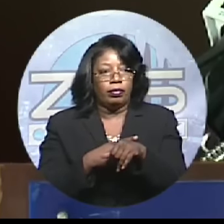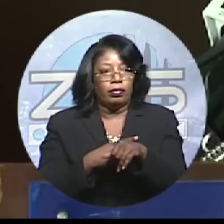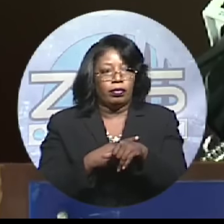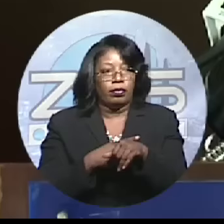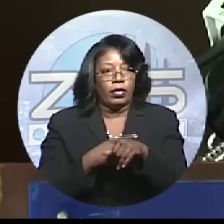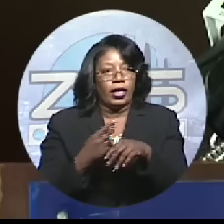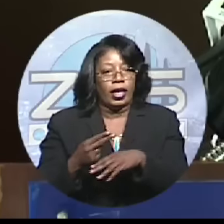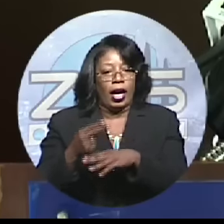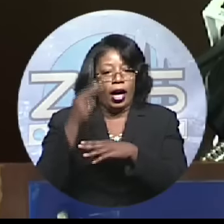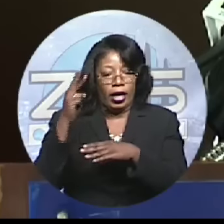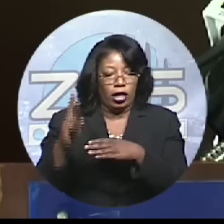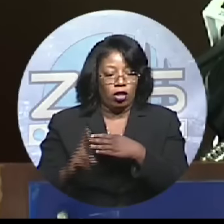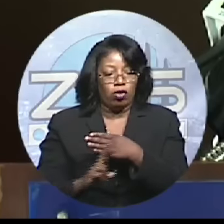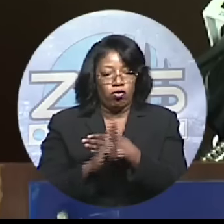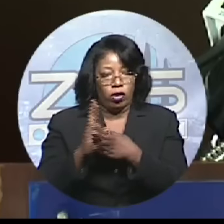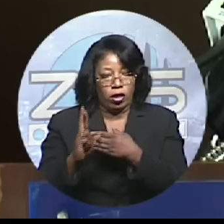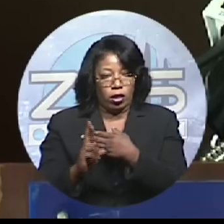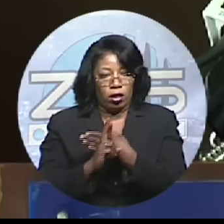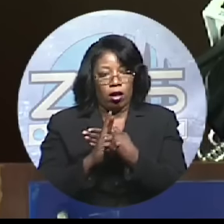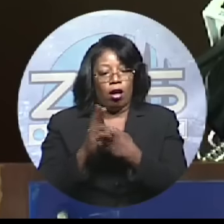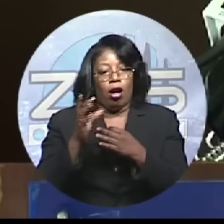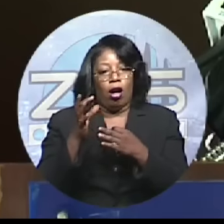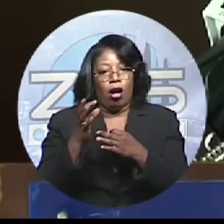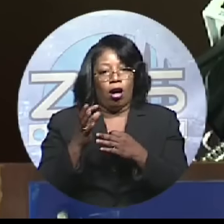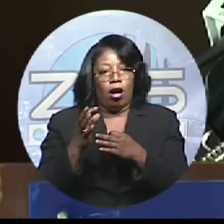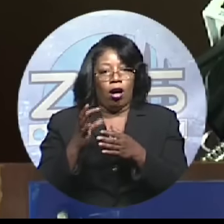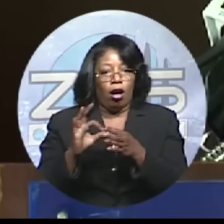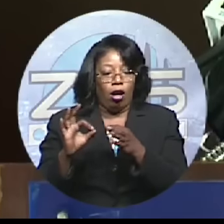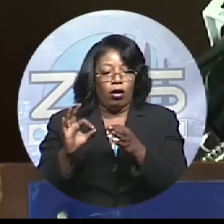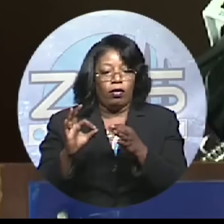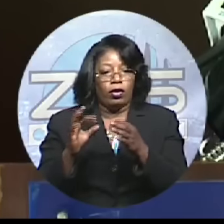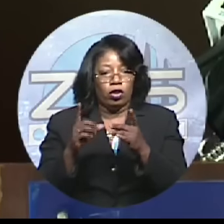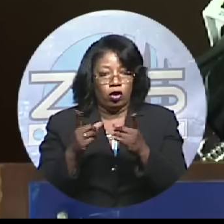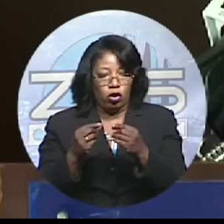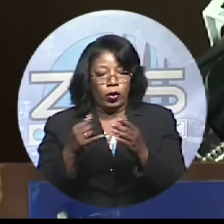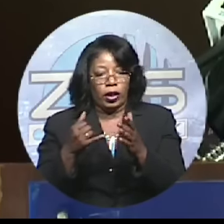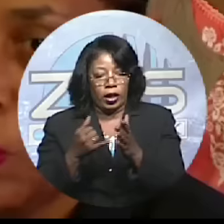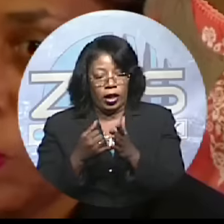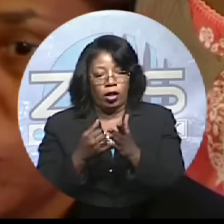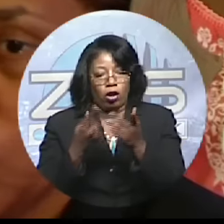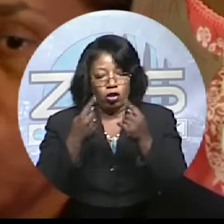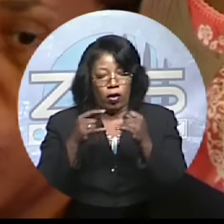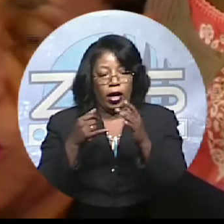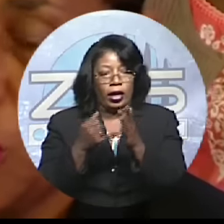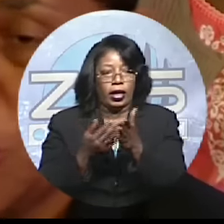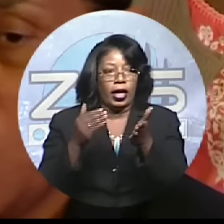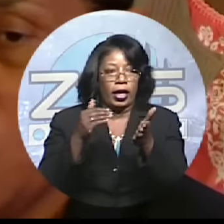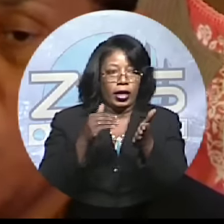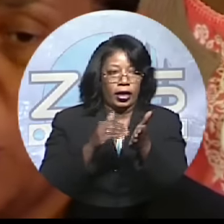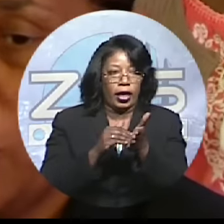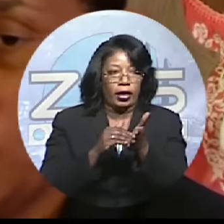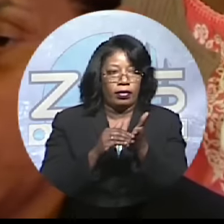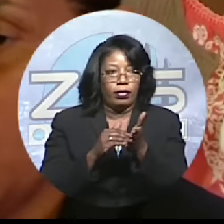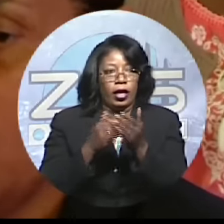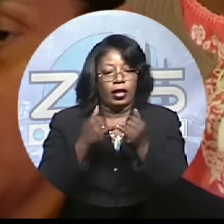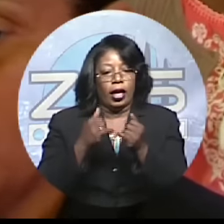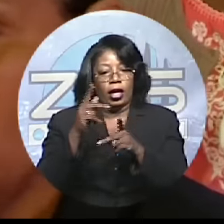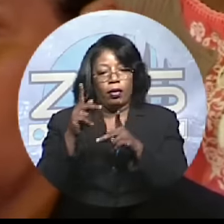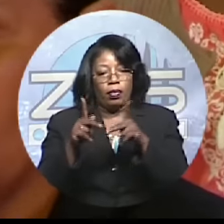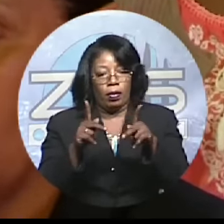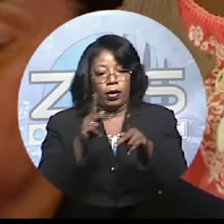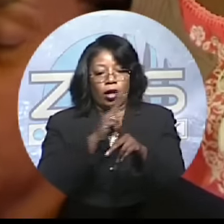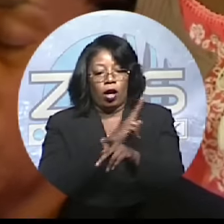the highest risk of committing suicide or attempting suicide again. Deputy Manager of the Public Hospitals Authority,